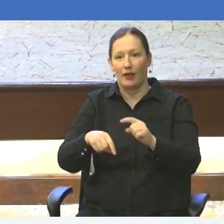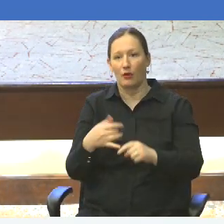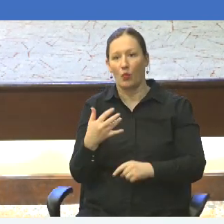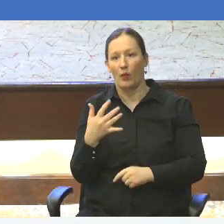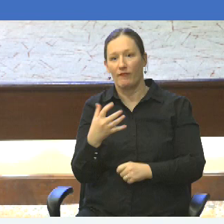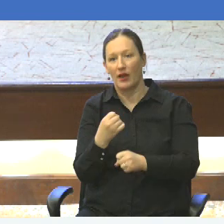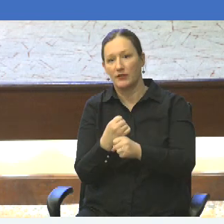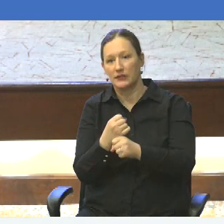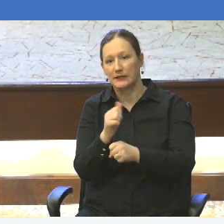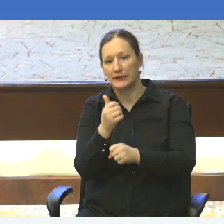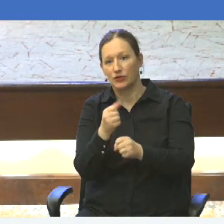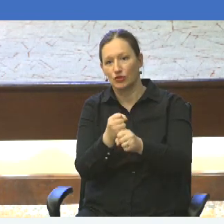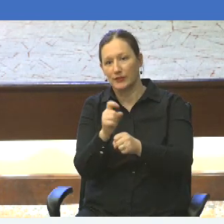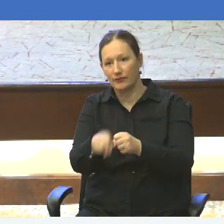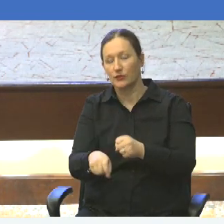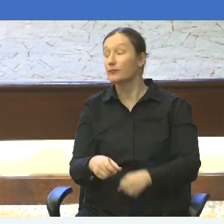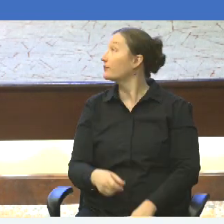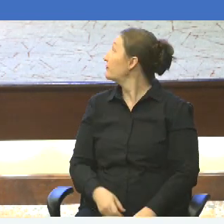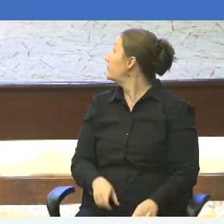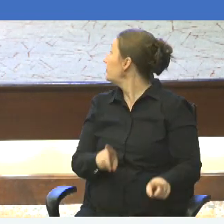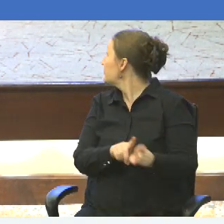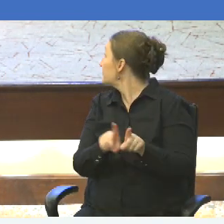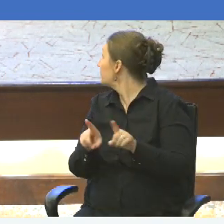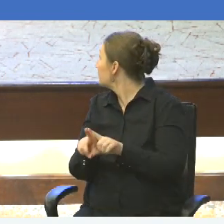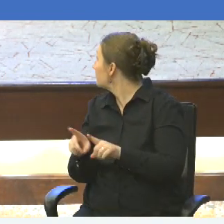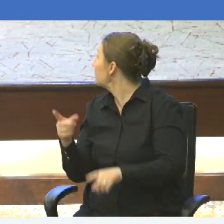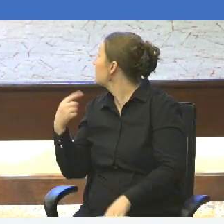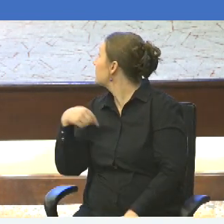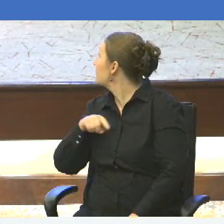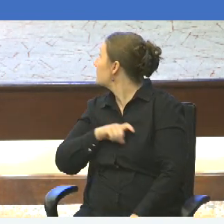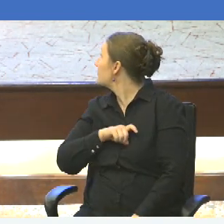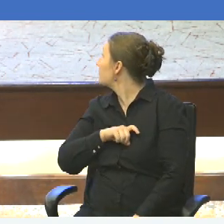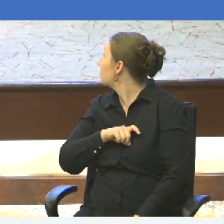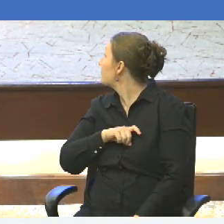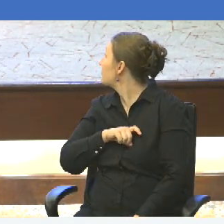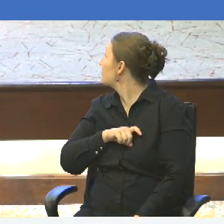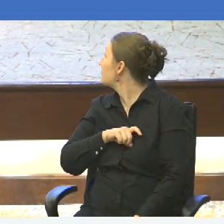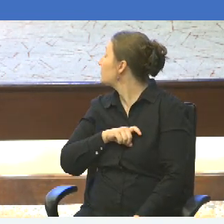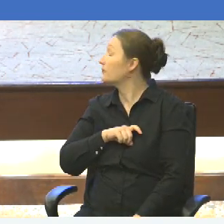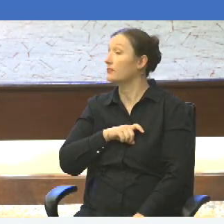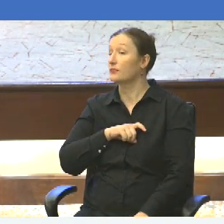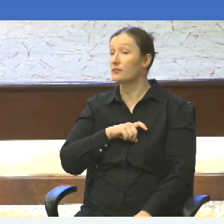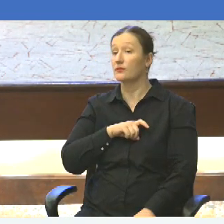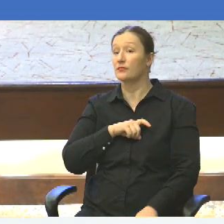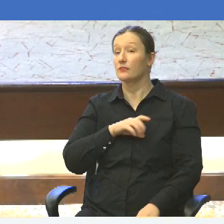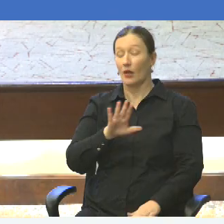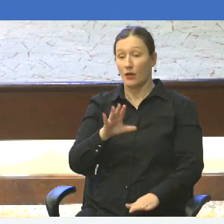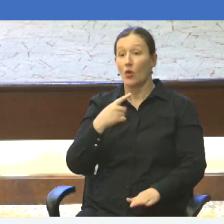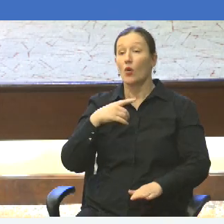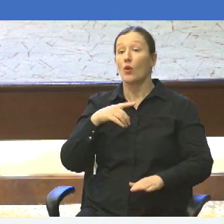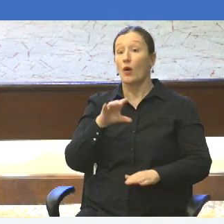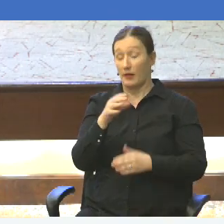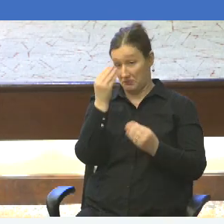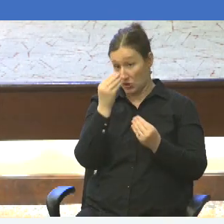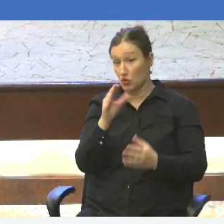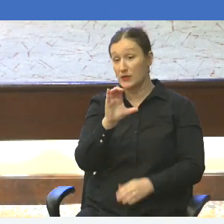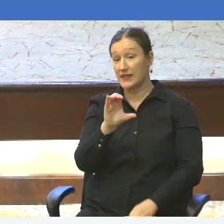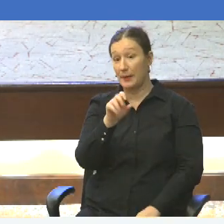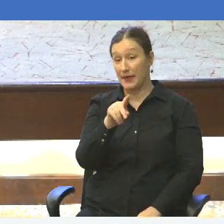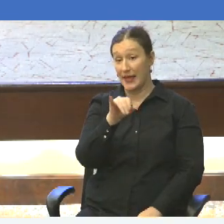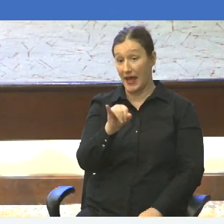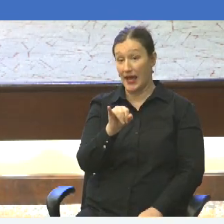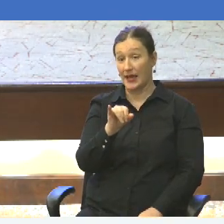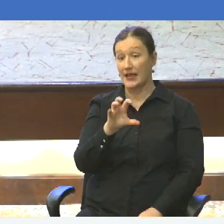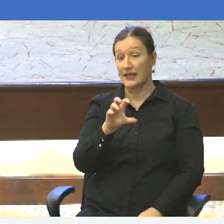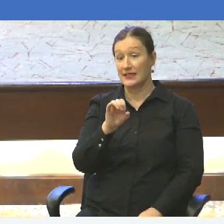negligible rent for large acreage leaseholds. I can tell you that the Civil Air Patrol is the only nonprofit entity